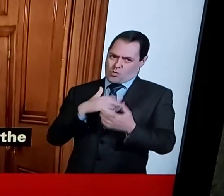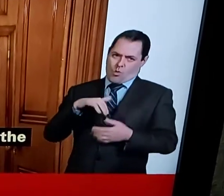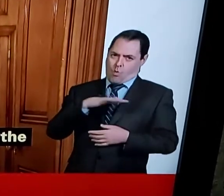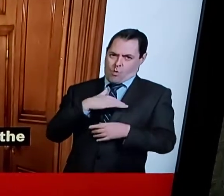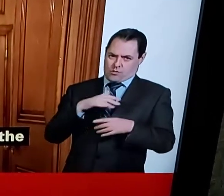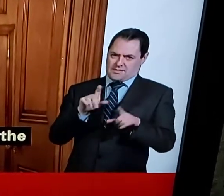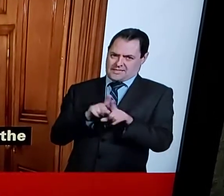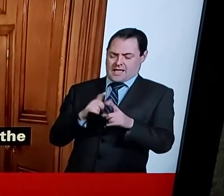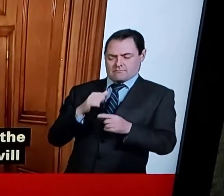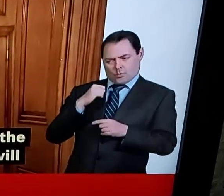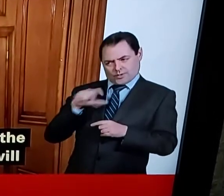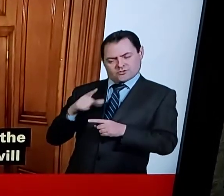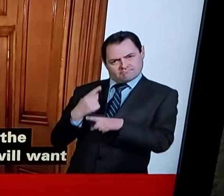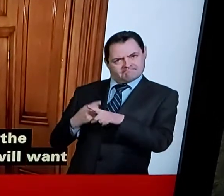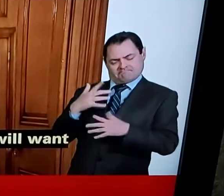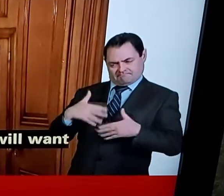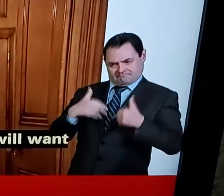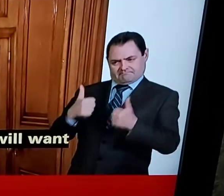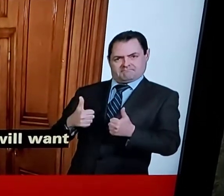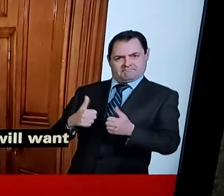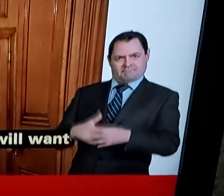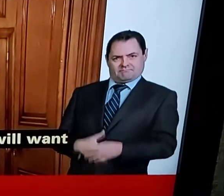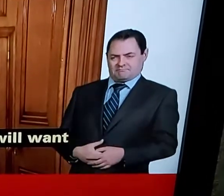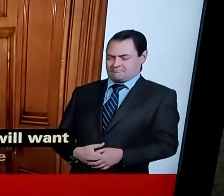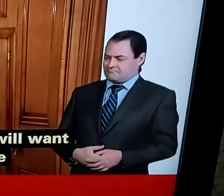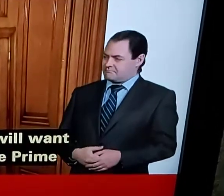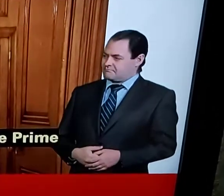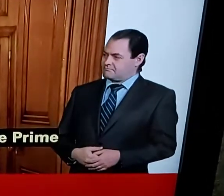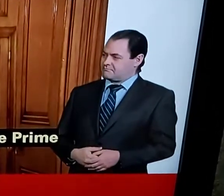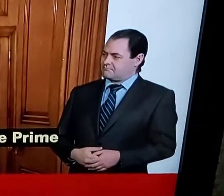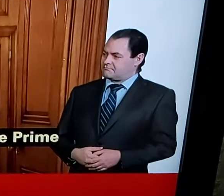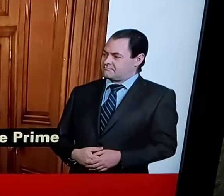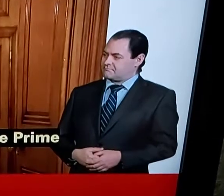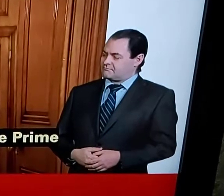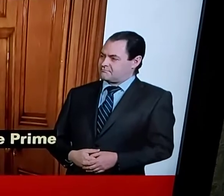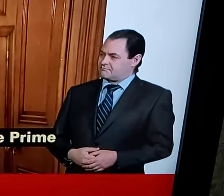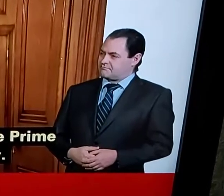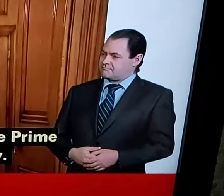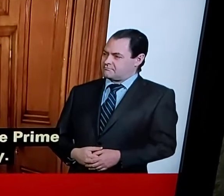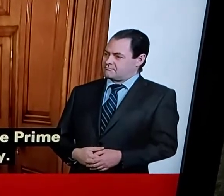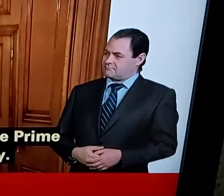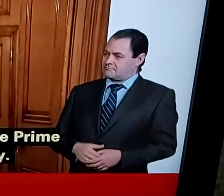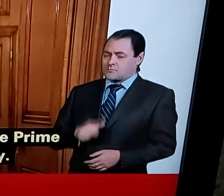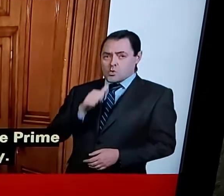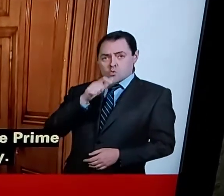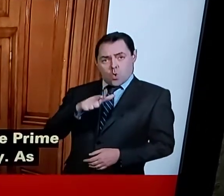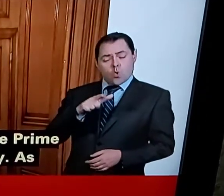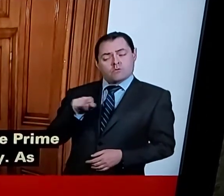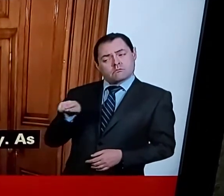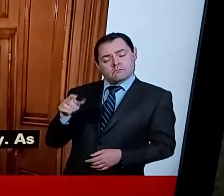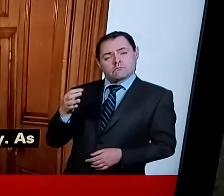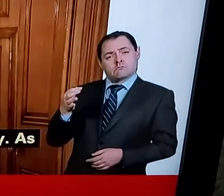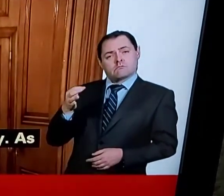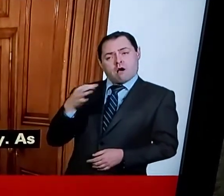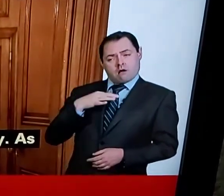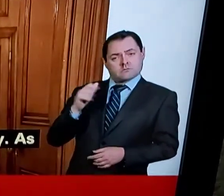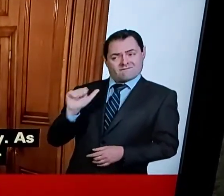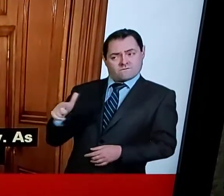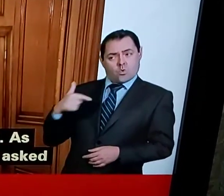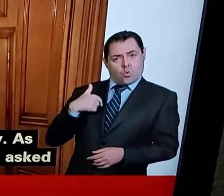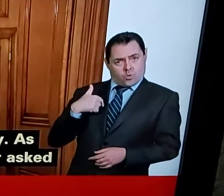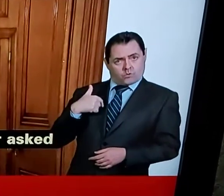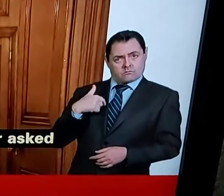Prime Minister a very swift recovery. As you'll know, the Prime Minister asked me to deputise for him whilst he recovers,